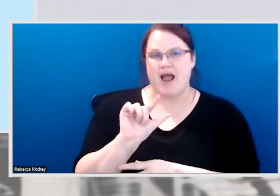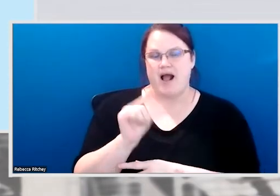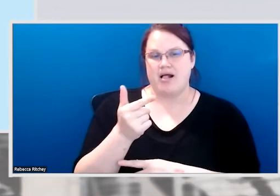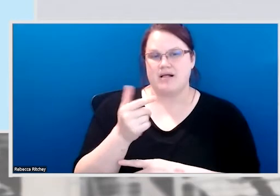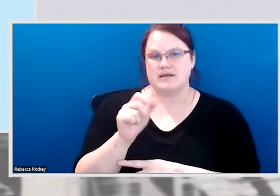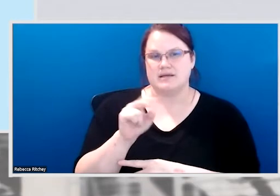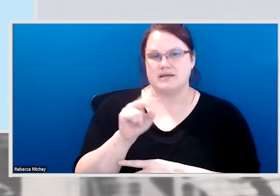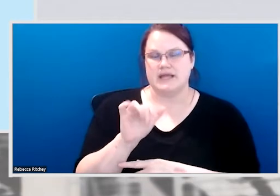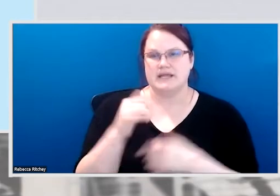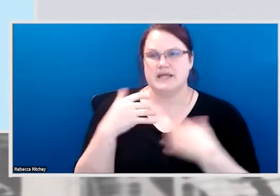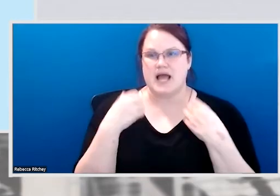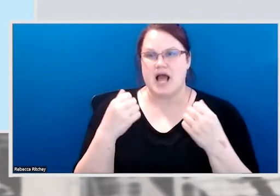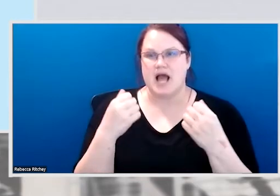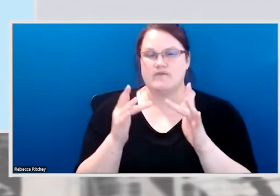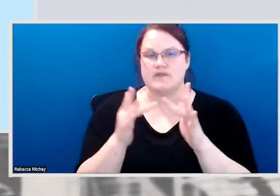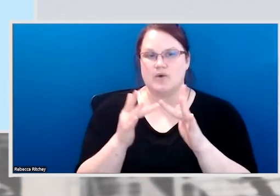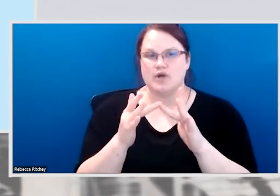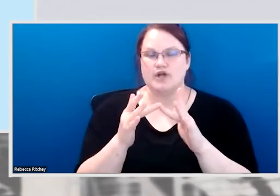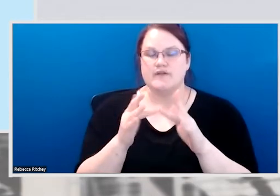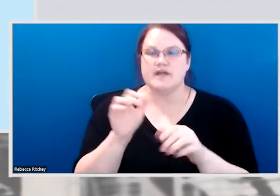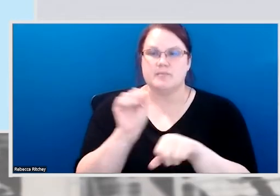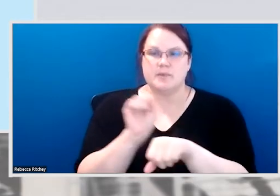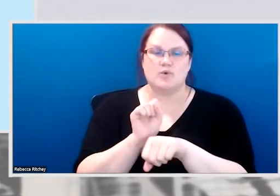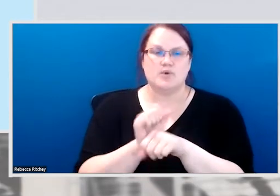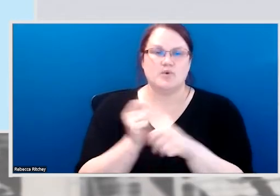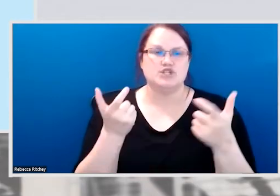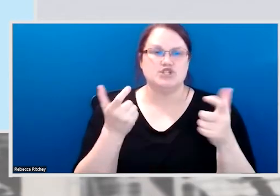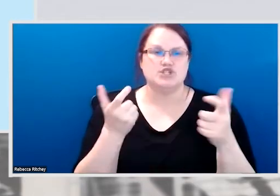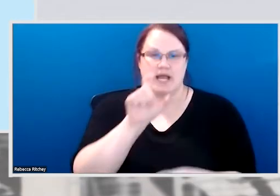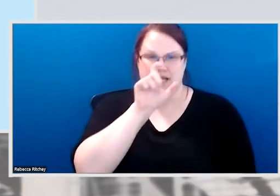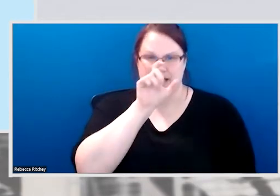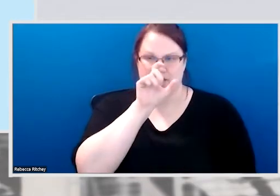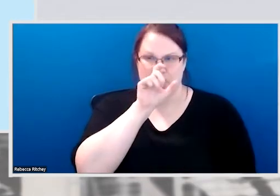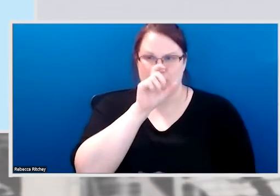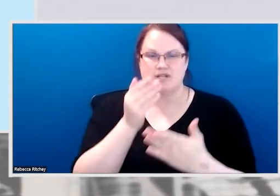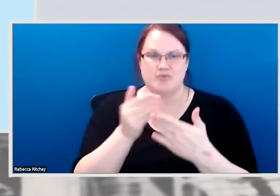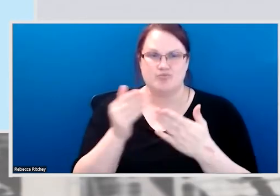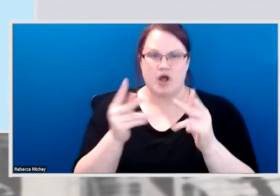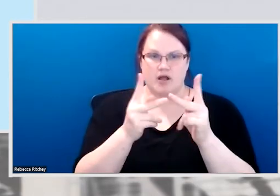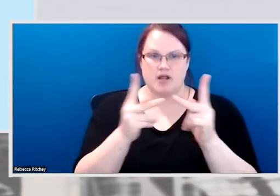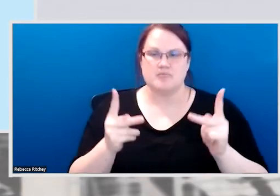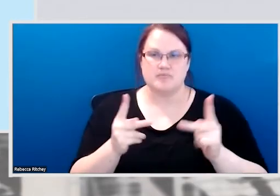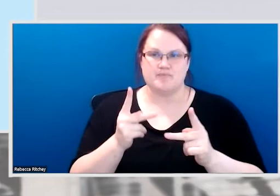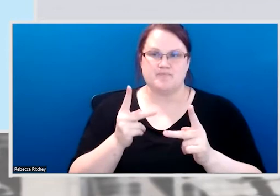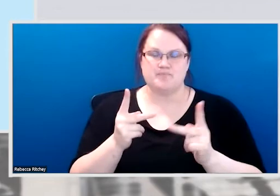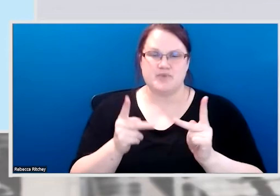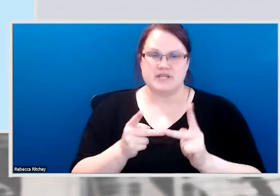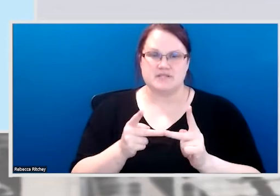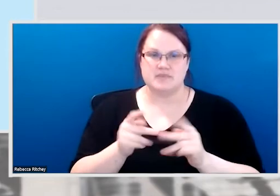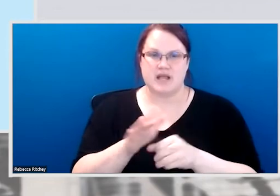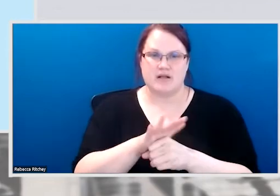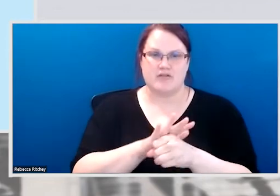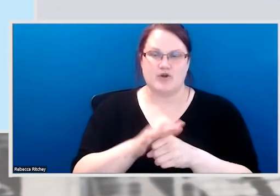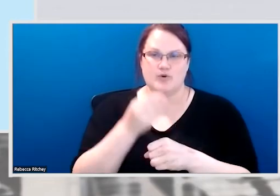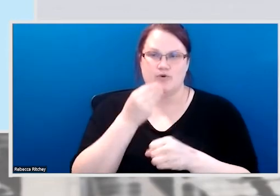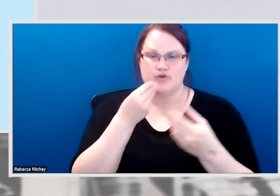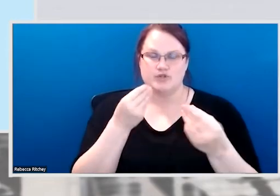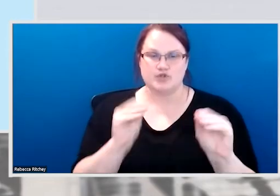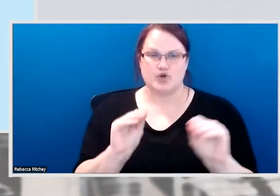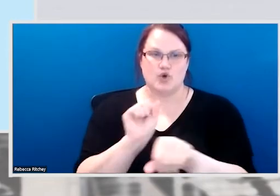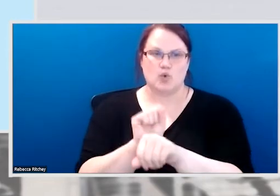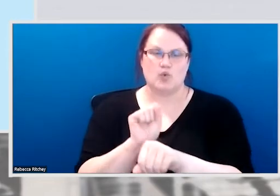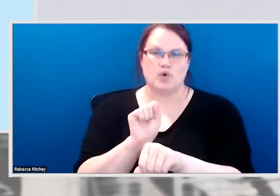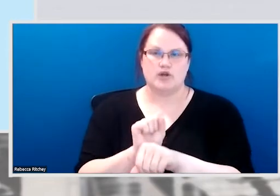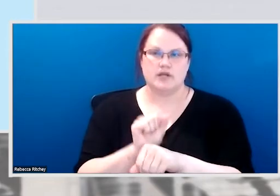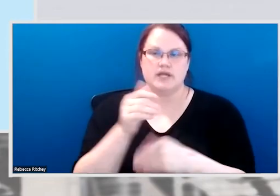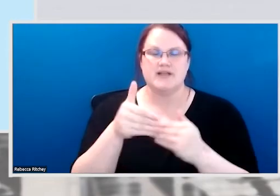other partners like Giant Eagle to have product placement in local food stores, and then working at what's the